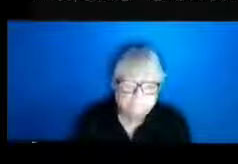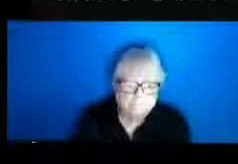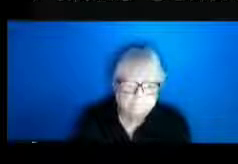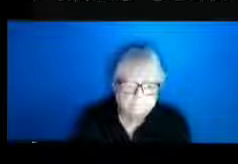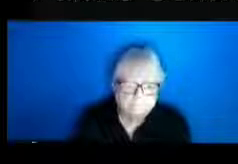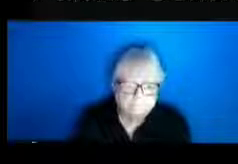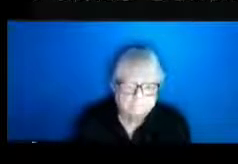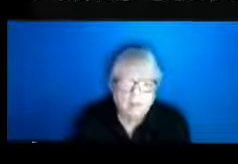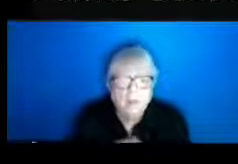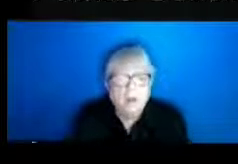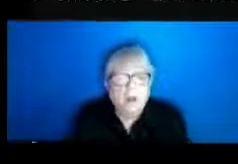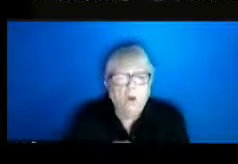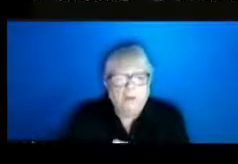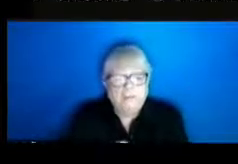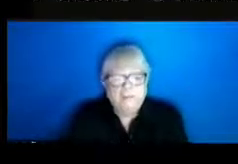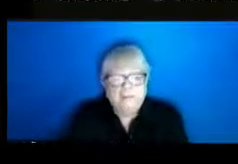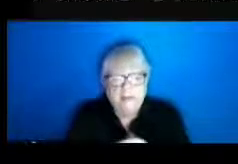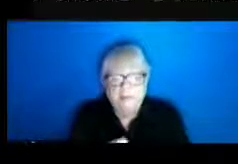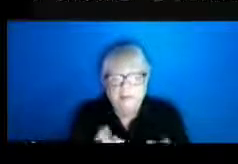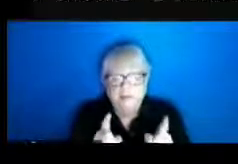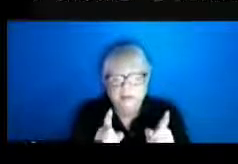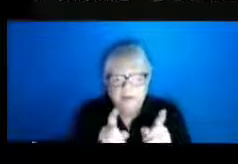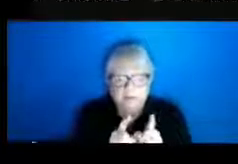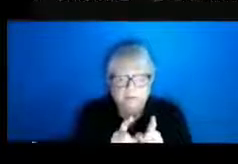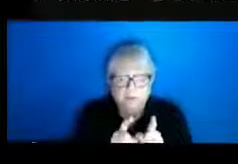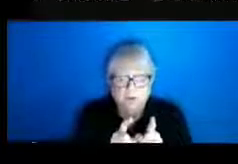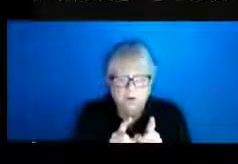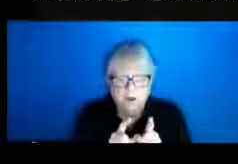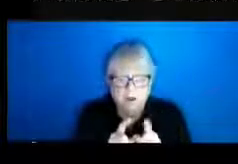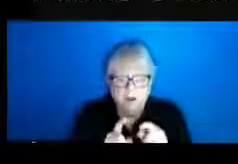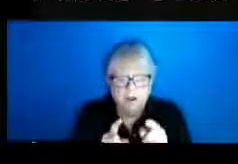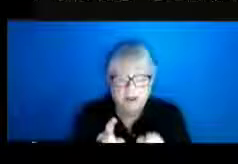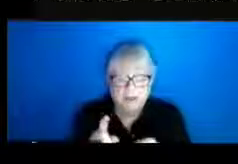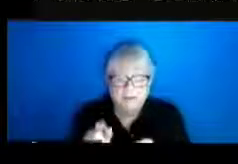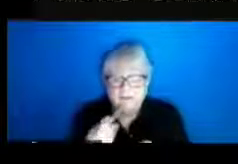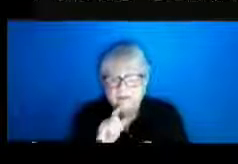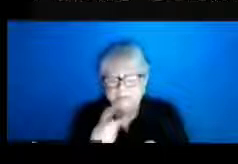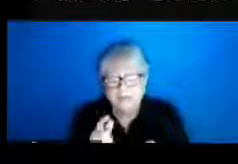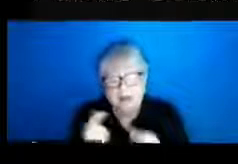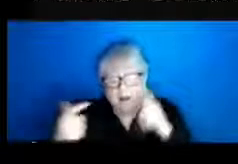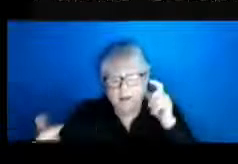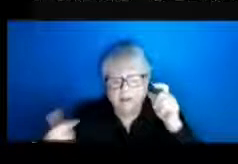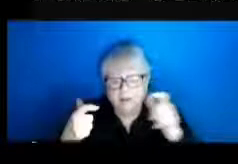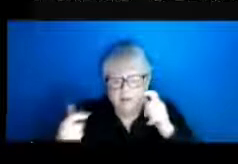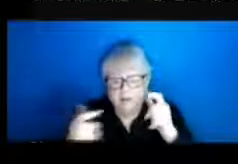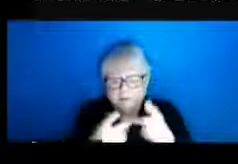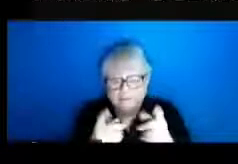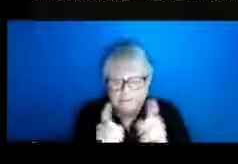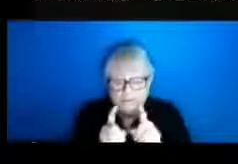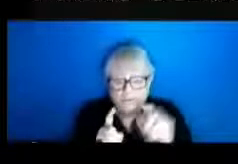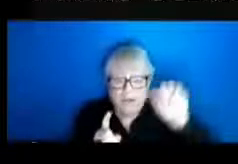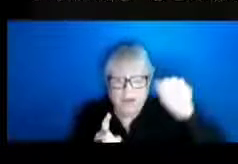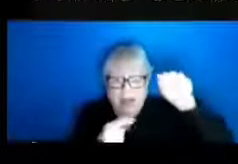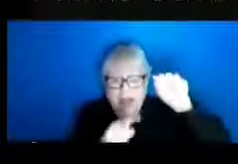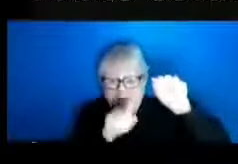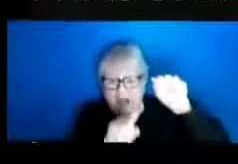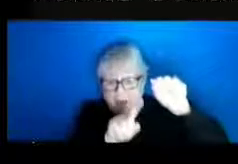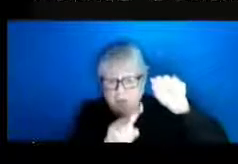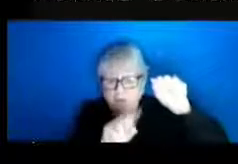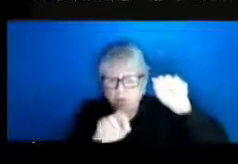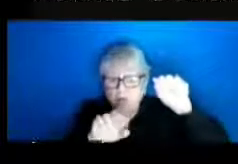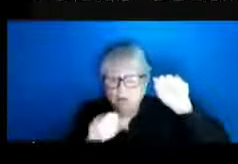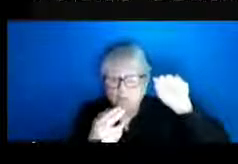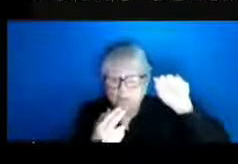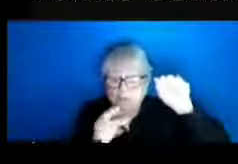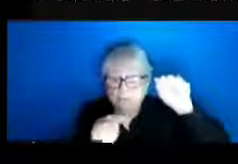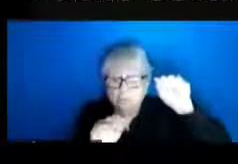For our assembly districts, you do see three assembly districts here. It's not one mega assembly district. We have District A up here that includes the Richmond area that we didn't